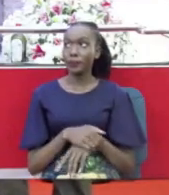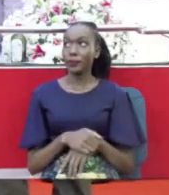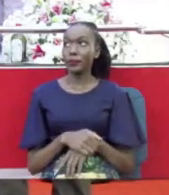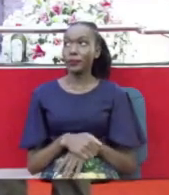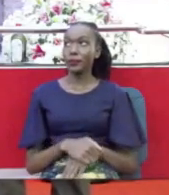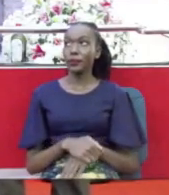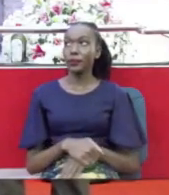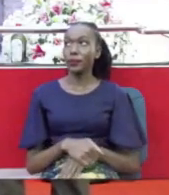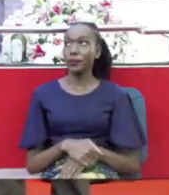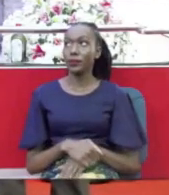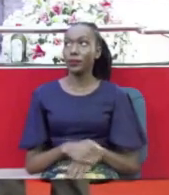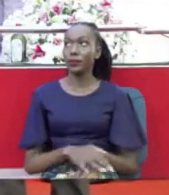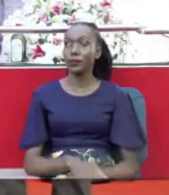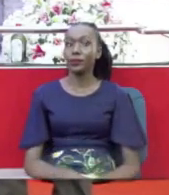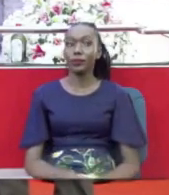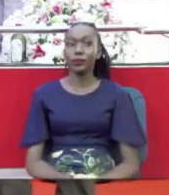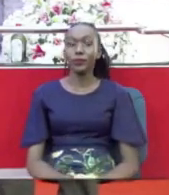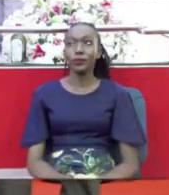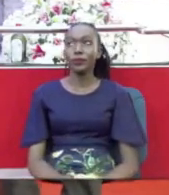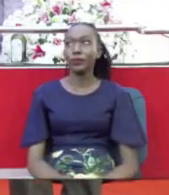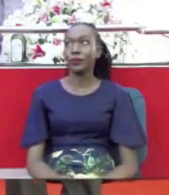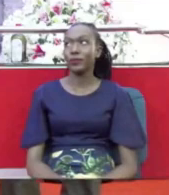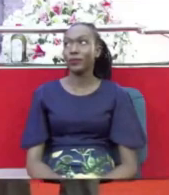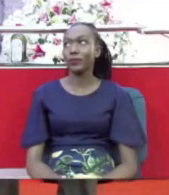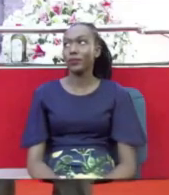The speaker, that is.